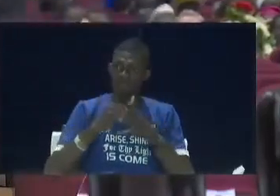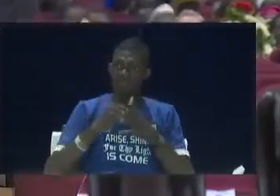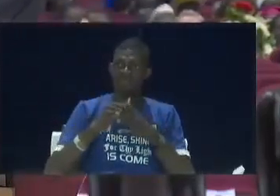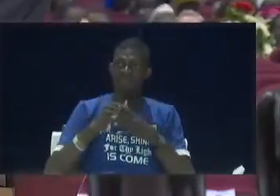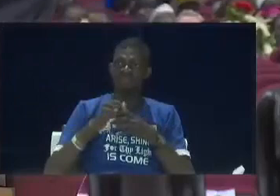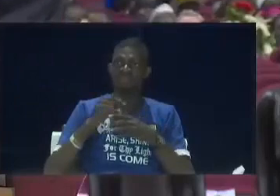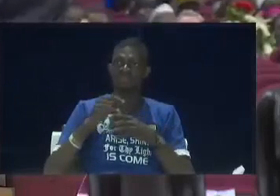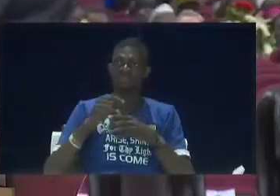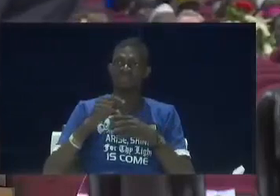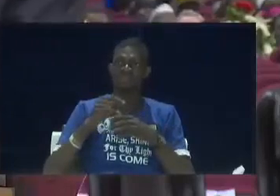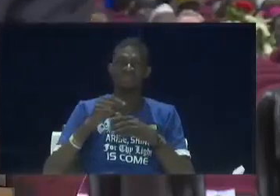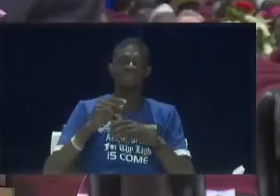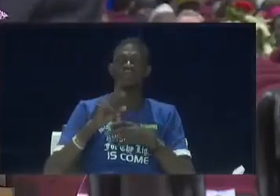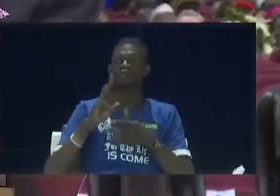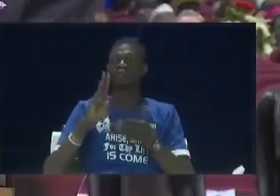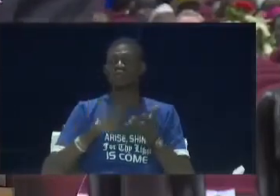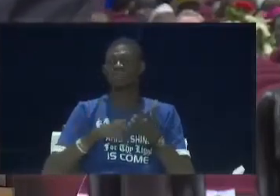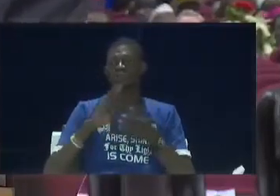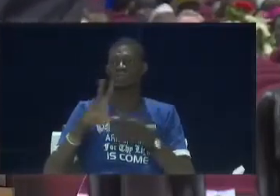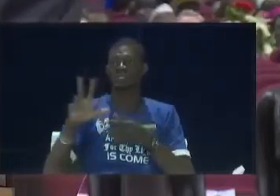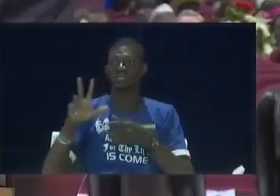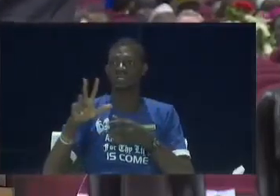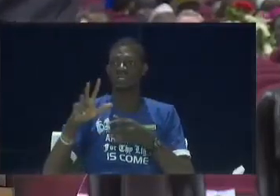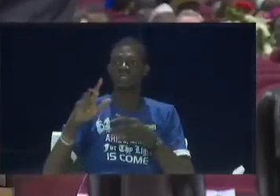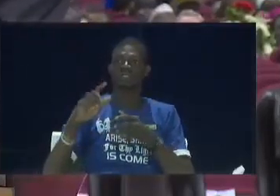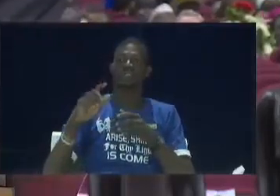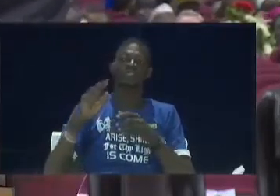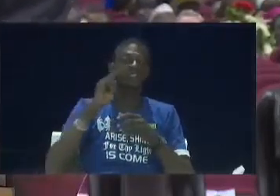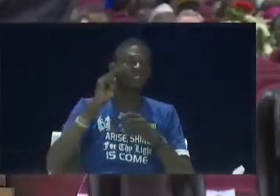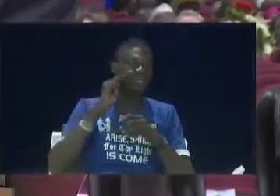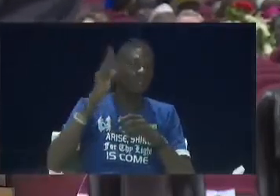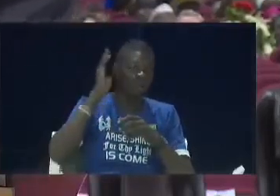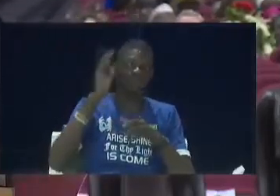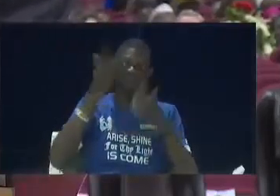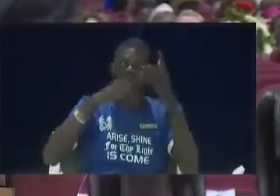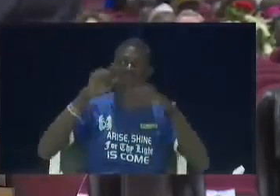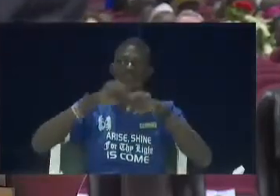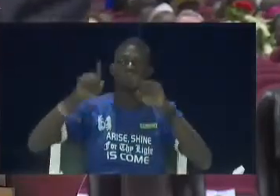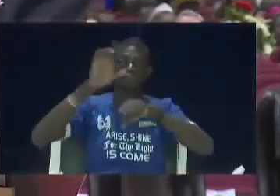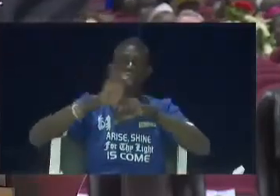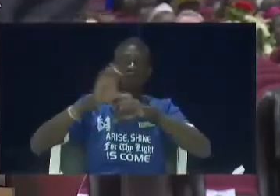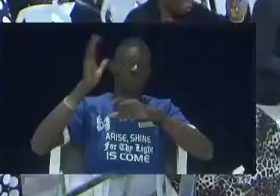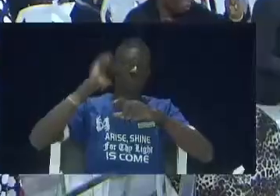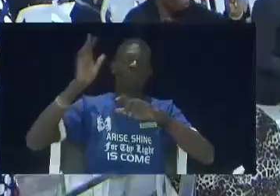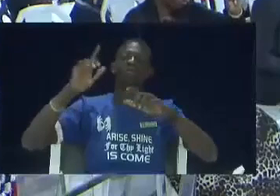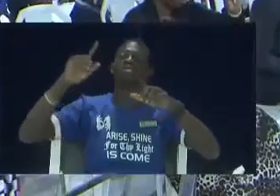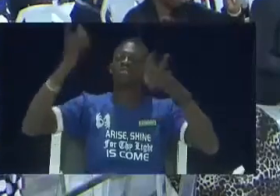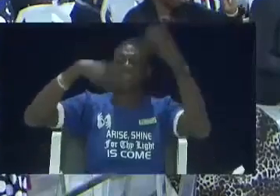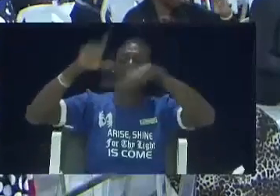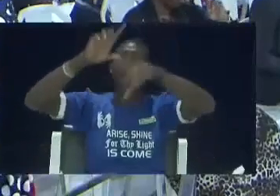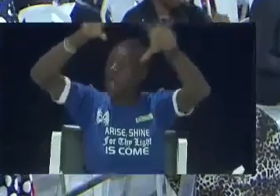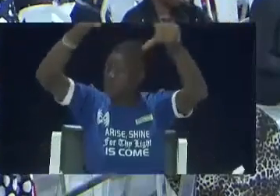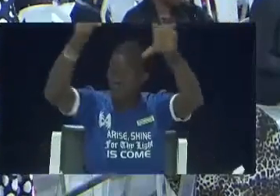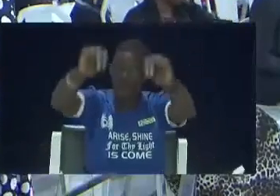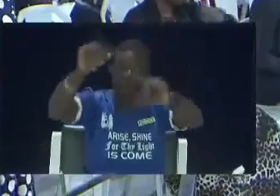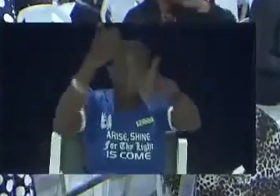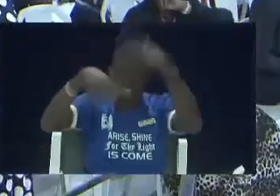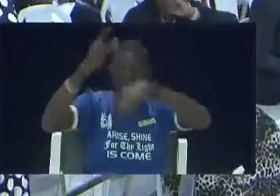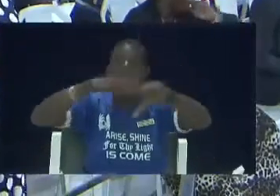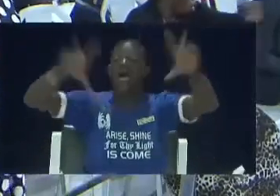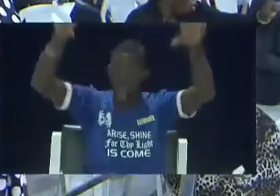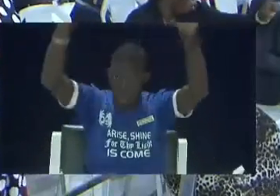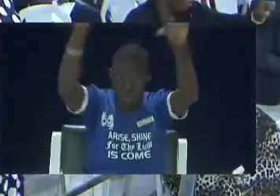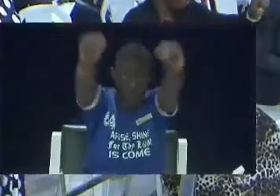election 2023, Nigeria will scatter. But the church is saying no. What are you saying to that?